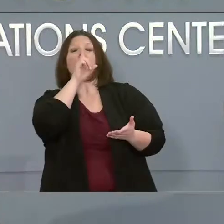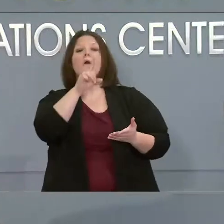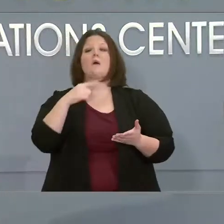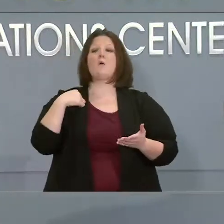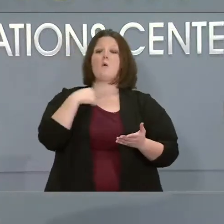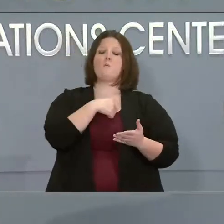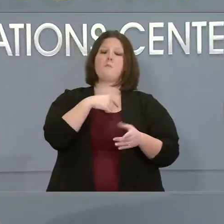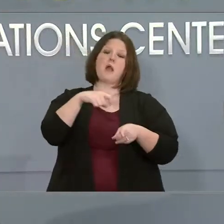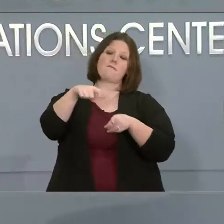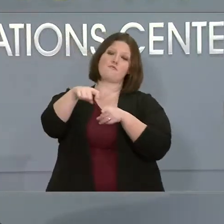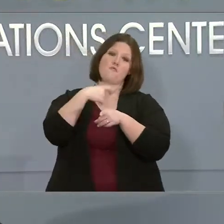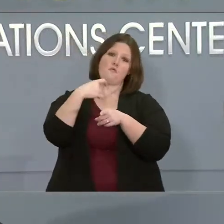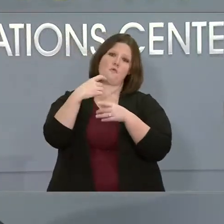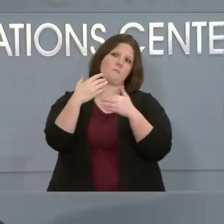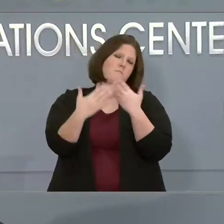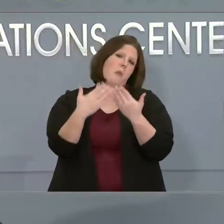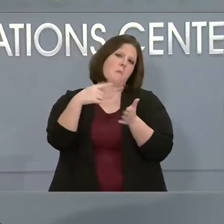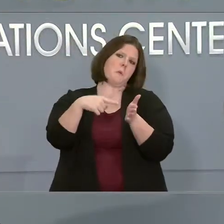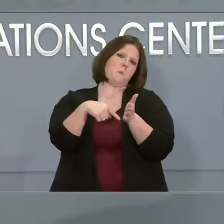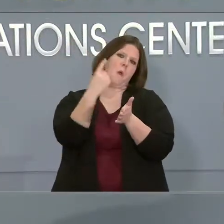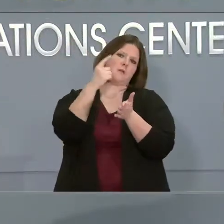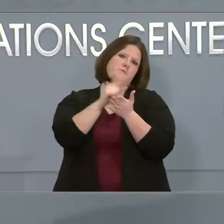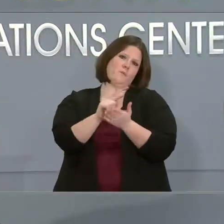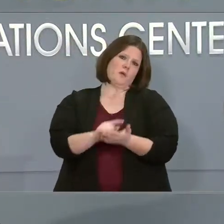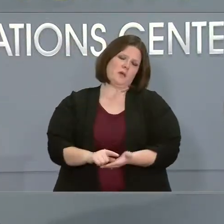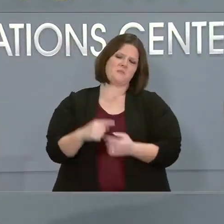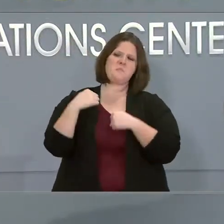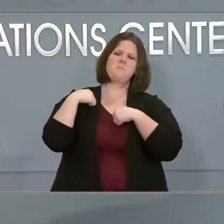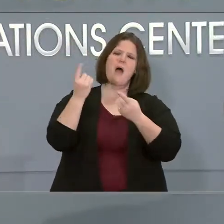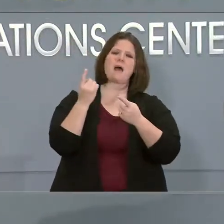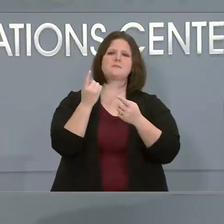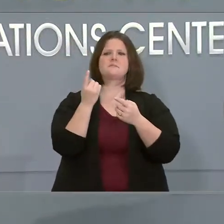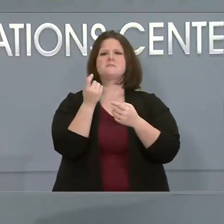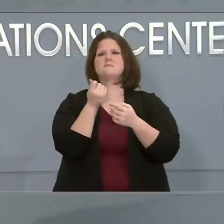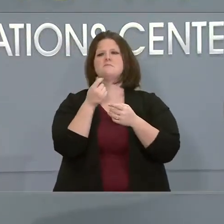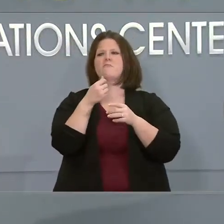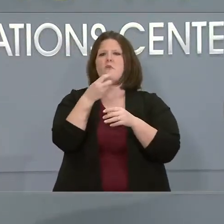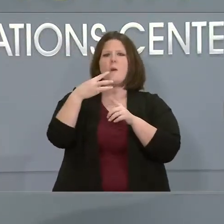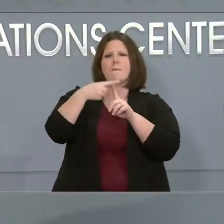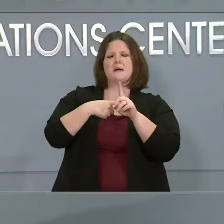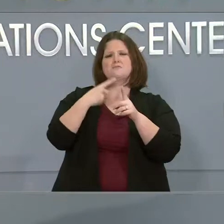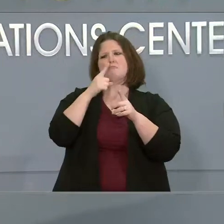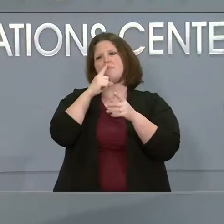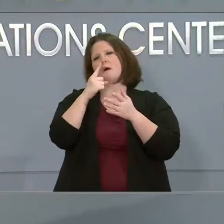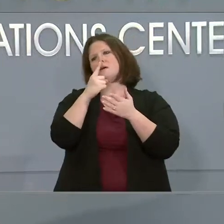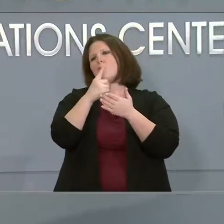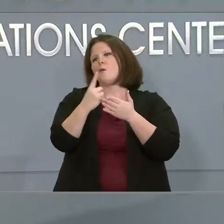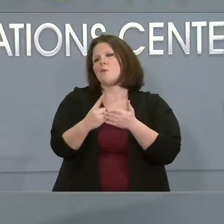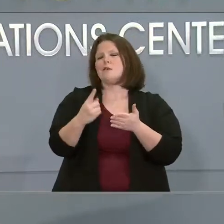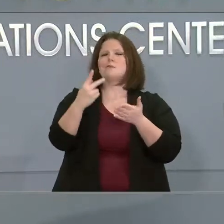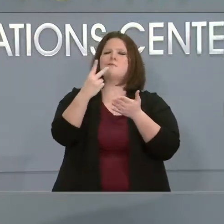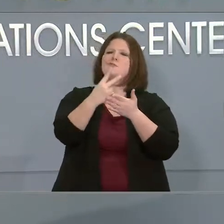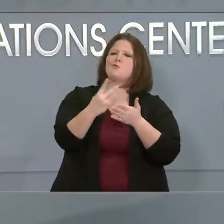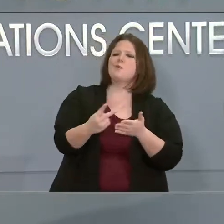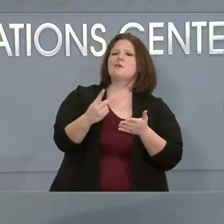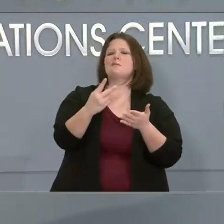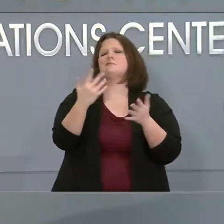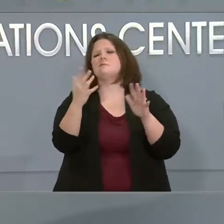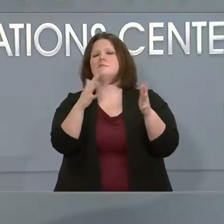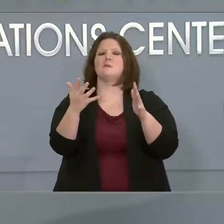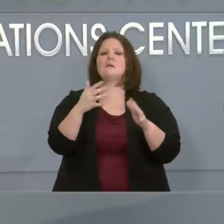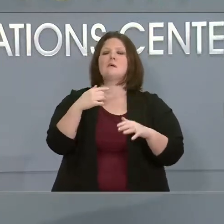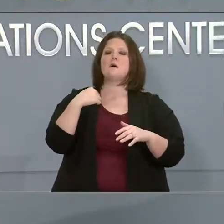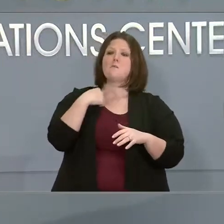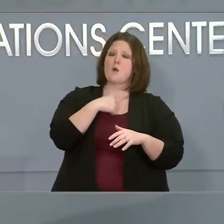briefing most every week. The last couple of months, it's been every other week. But we've been pleased with